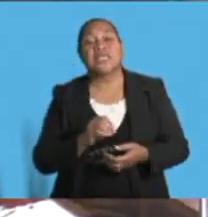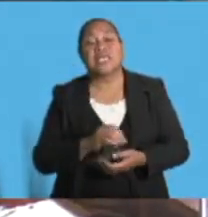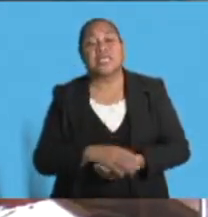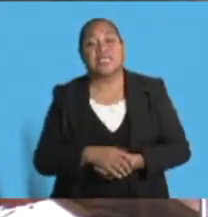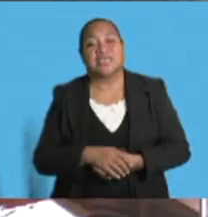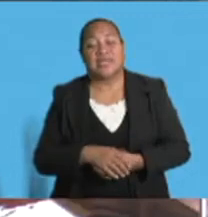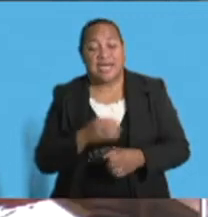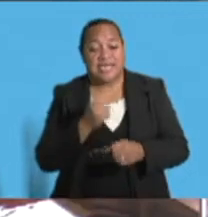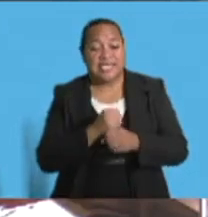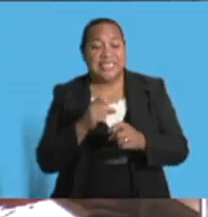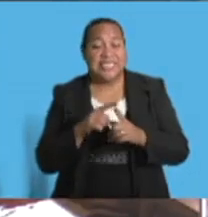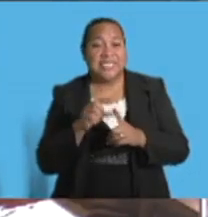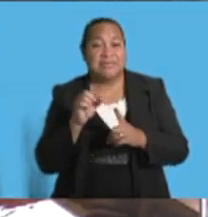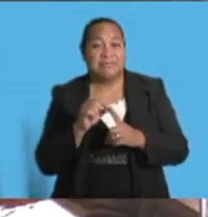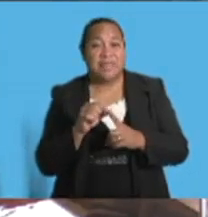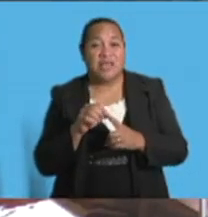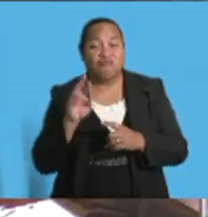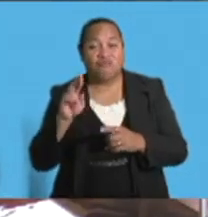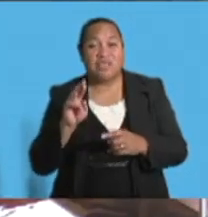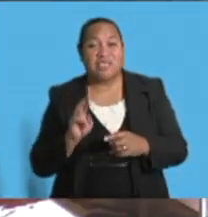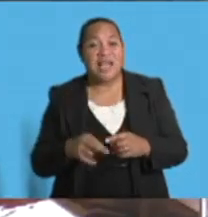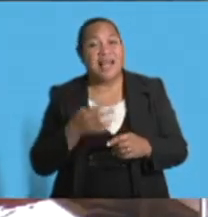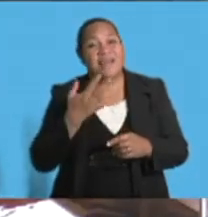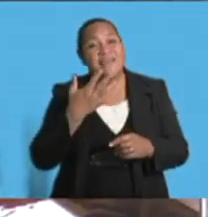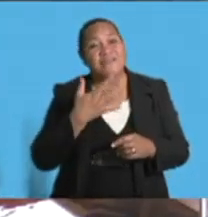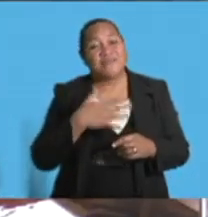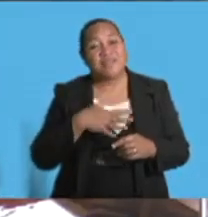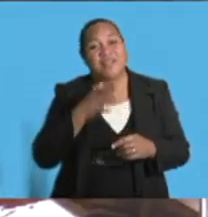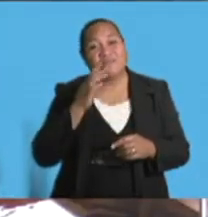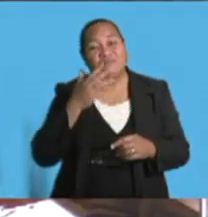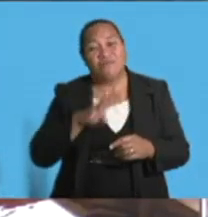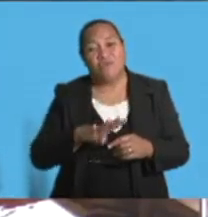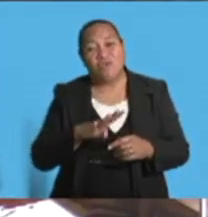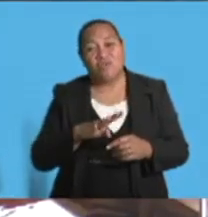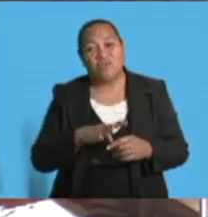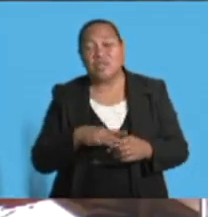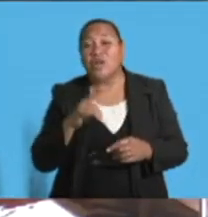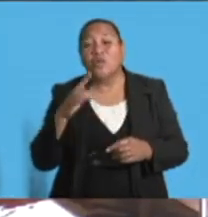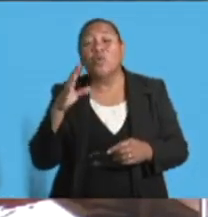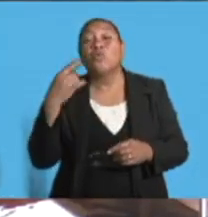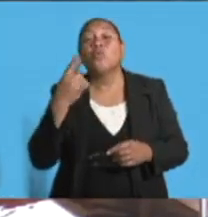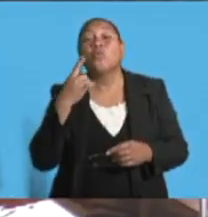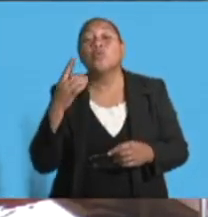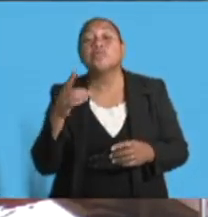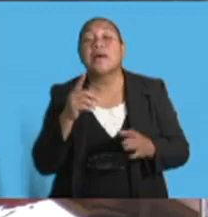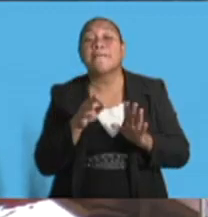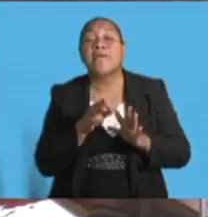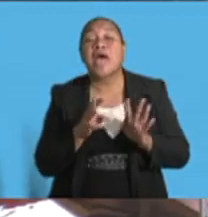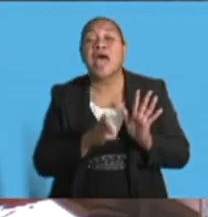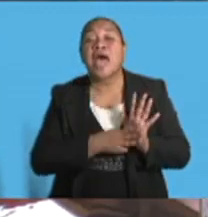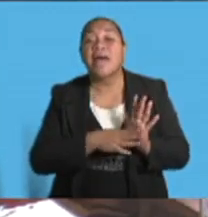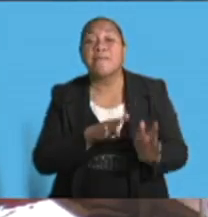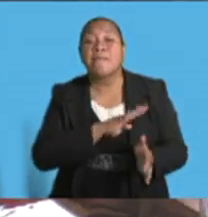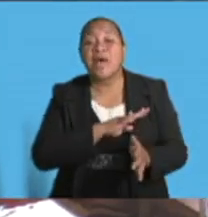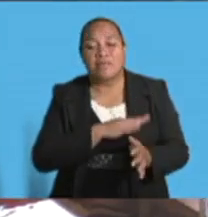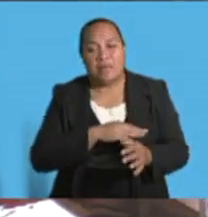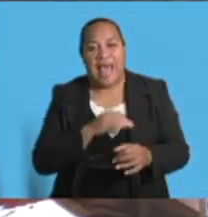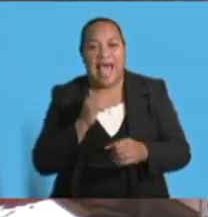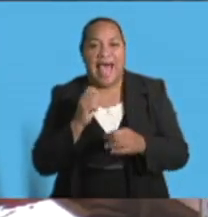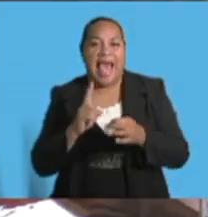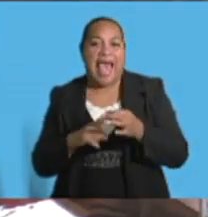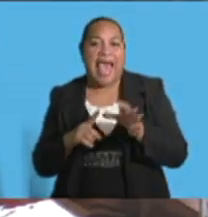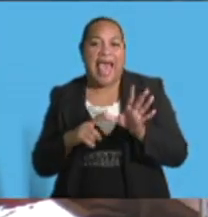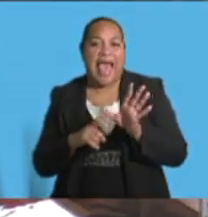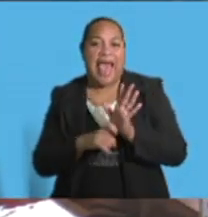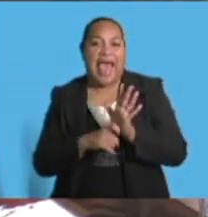debt to GDP ratio in 2004 was 51%. Any guesses who was the Prime Minister then? Which party was in power? That was Garase